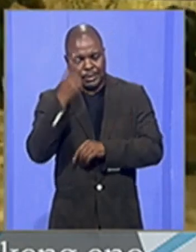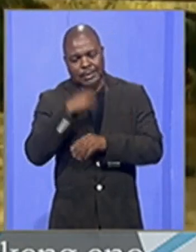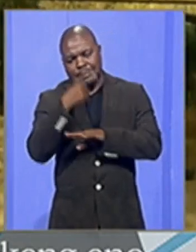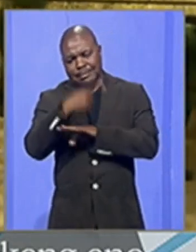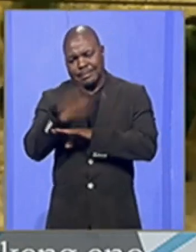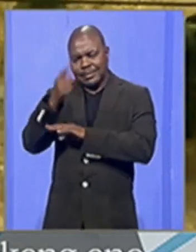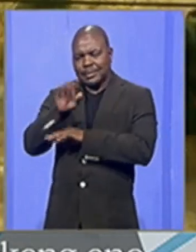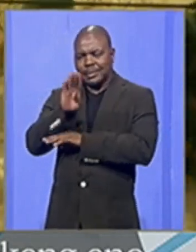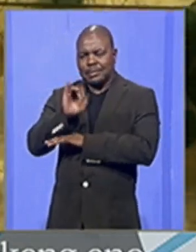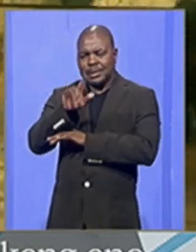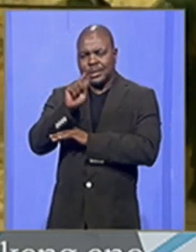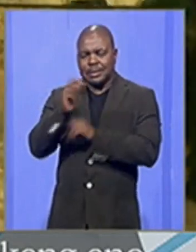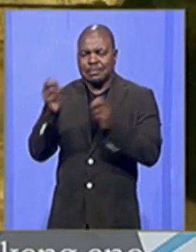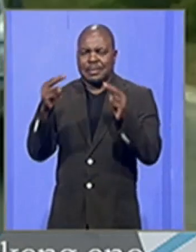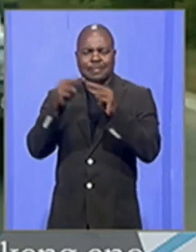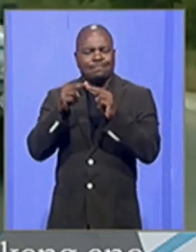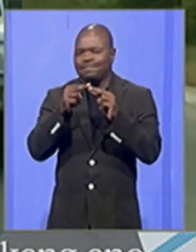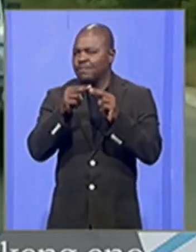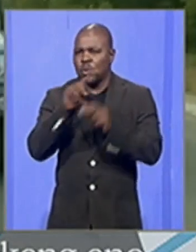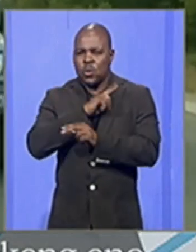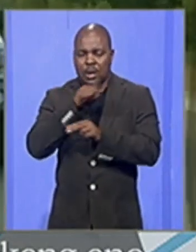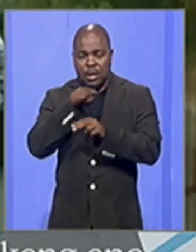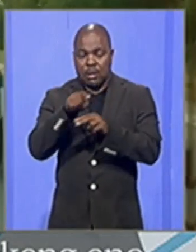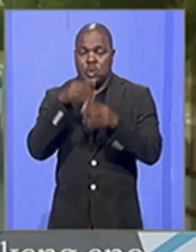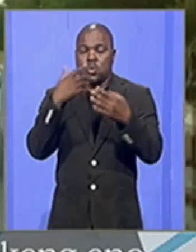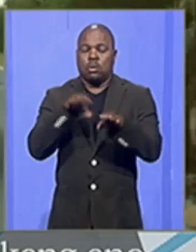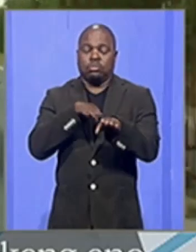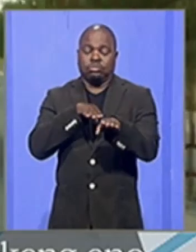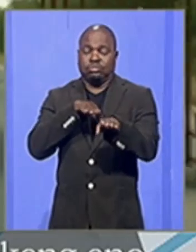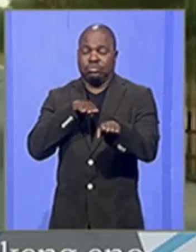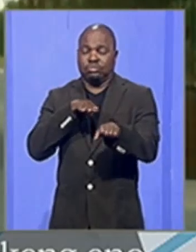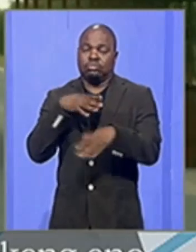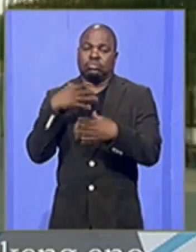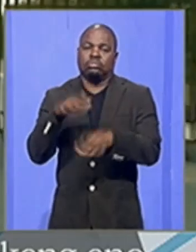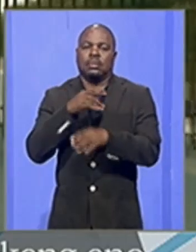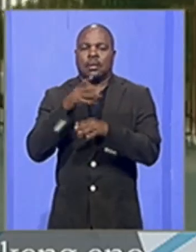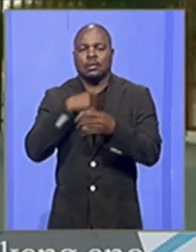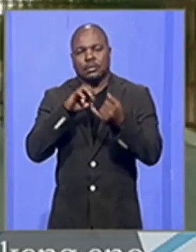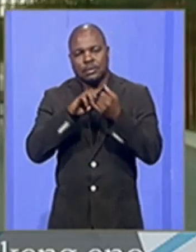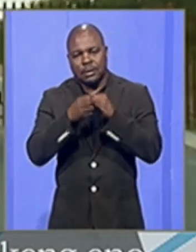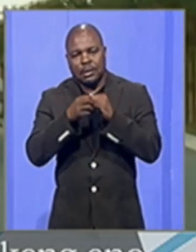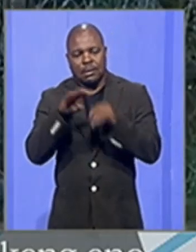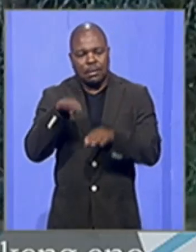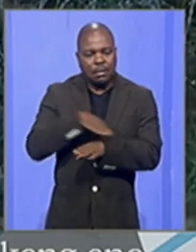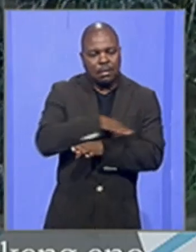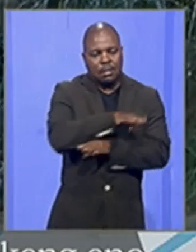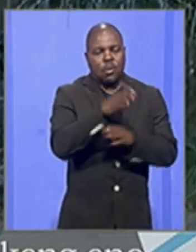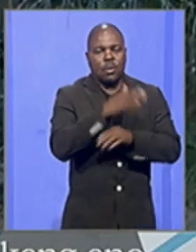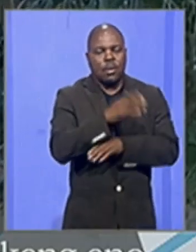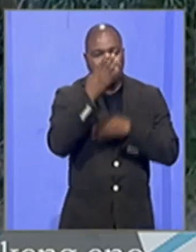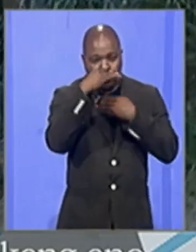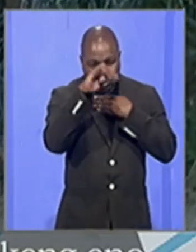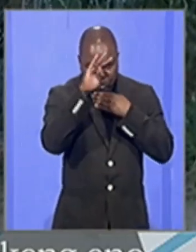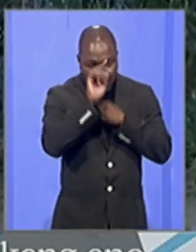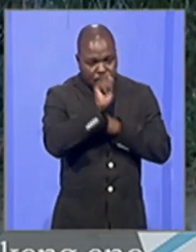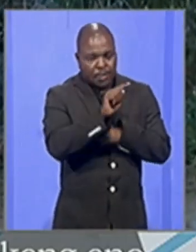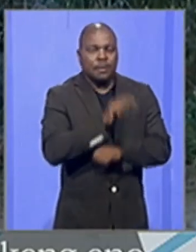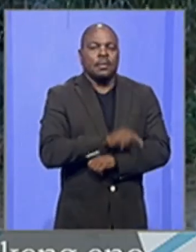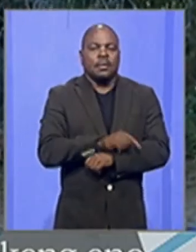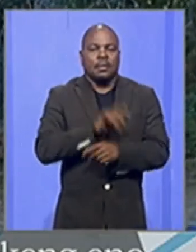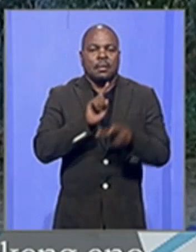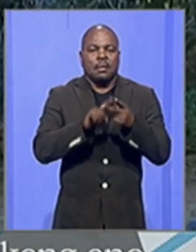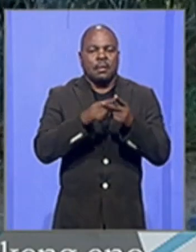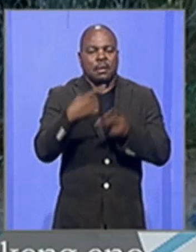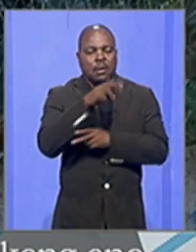because they are aware of the tightening that side, and they were starting to move into Botswana and then come into